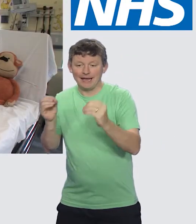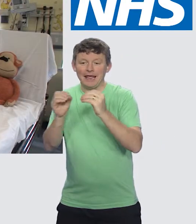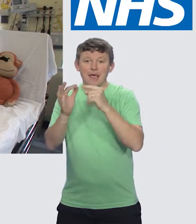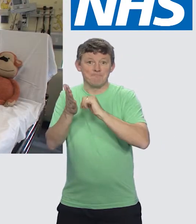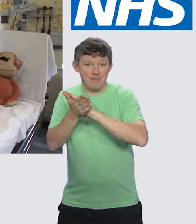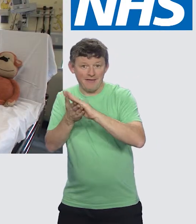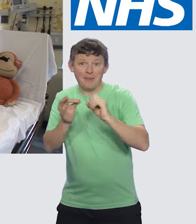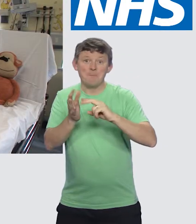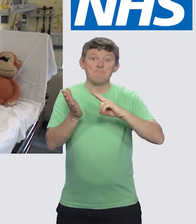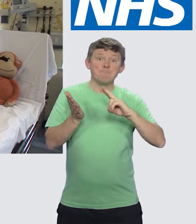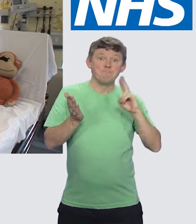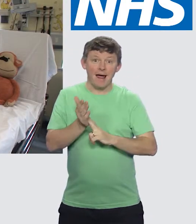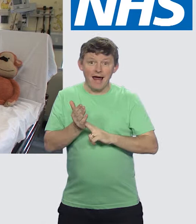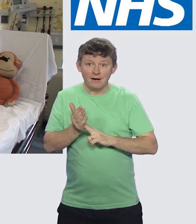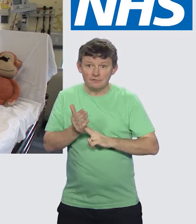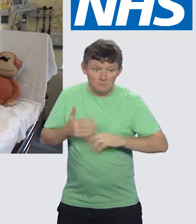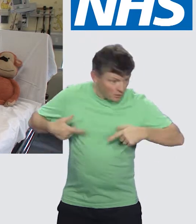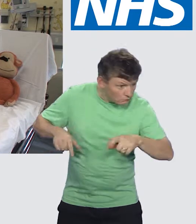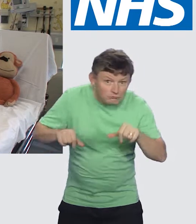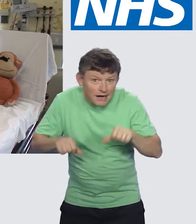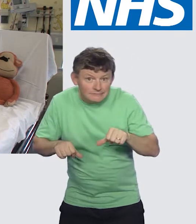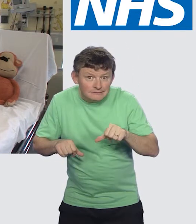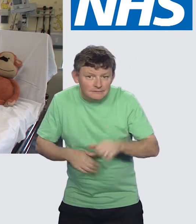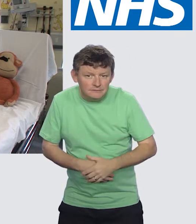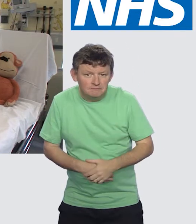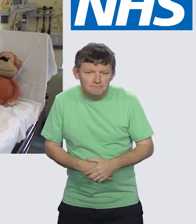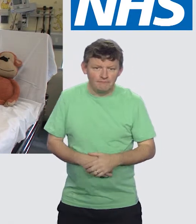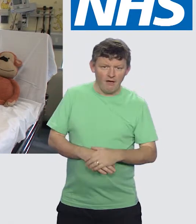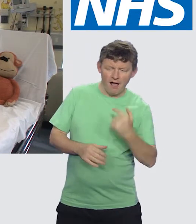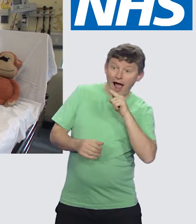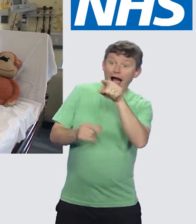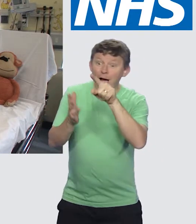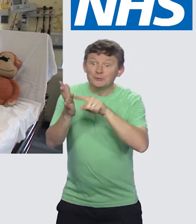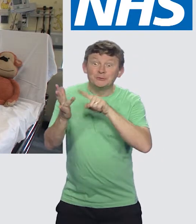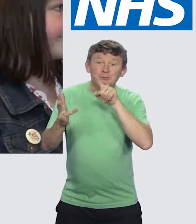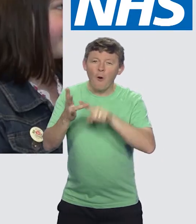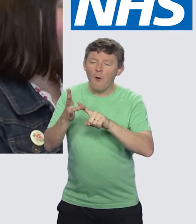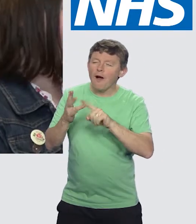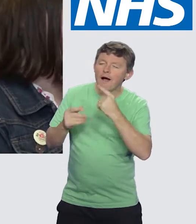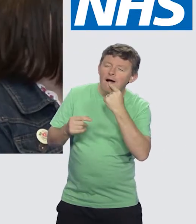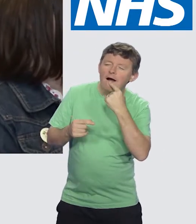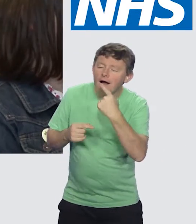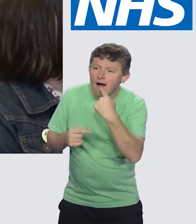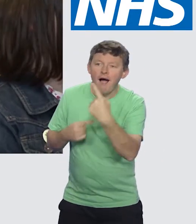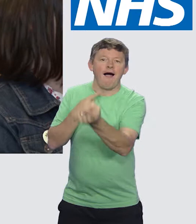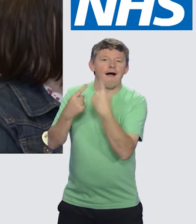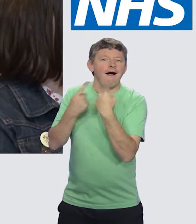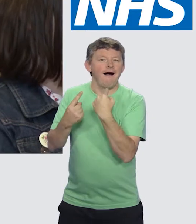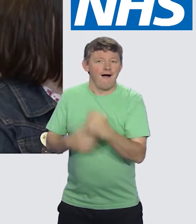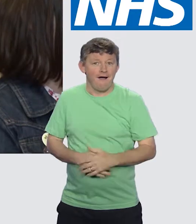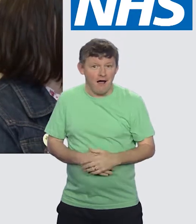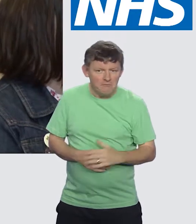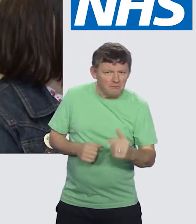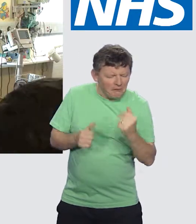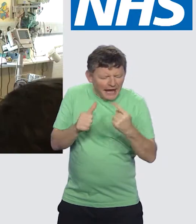find out what it's all about, haven't we, Monkey? We found Joe, who can help us with some of our questions. Joe, what does A&E